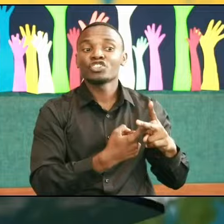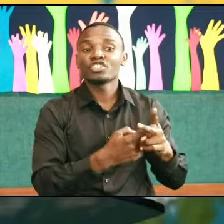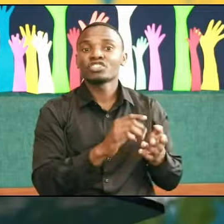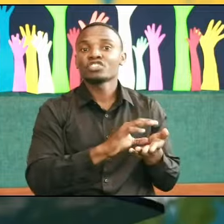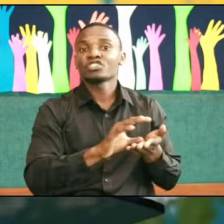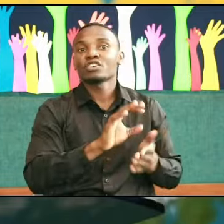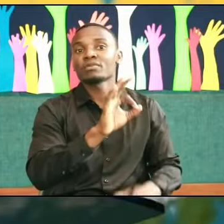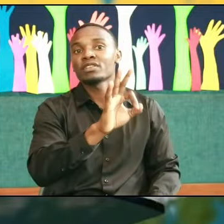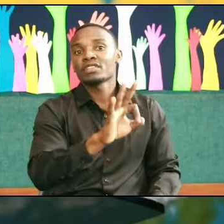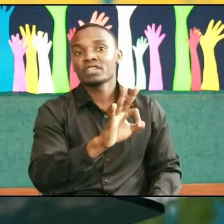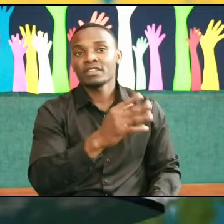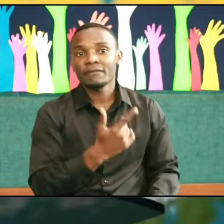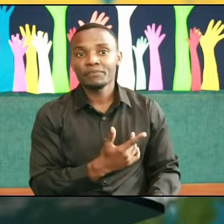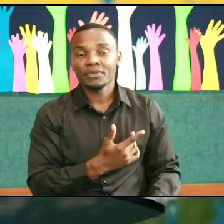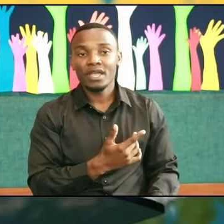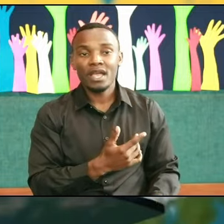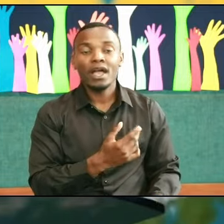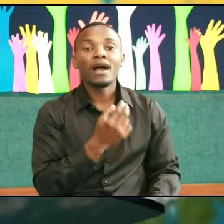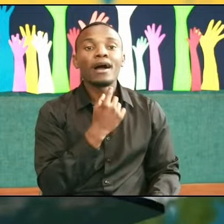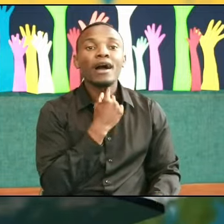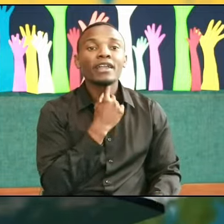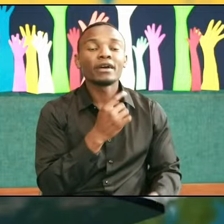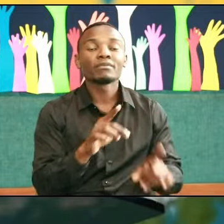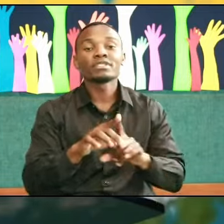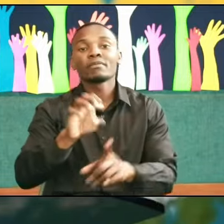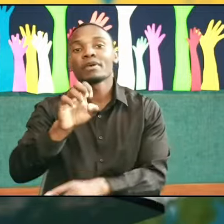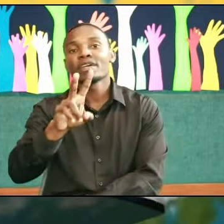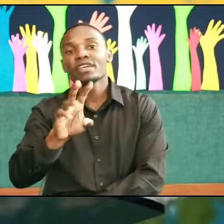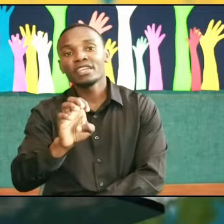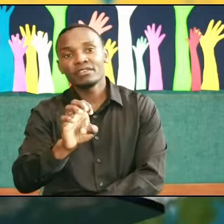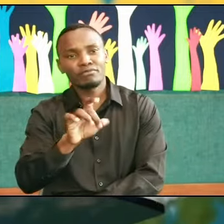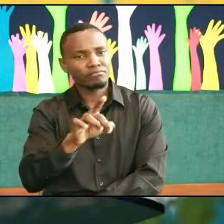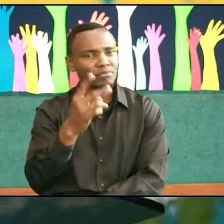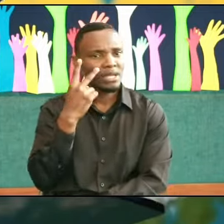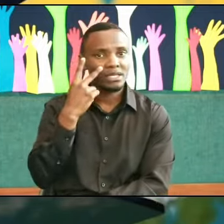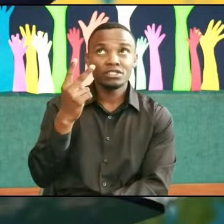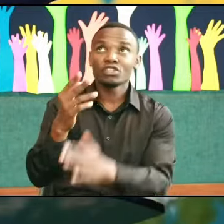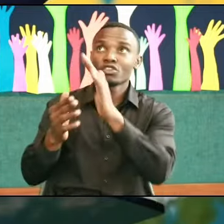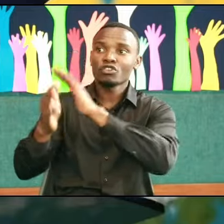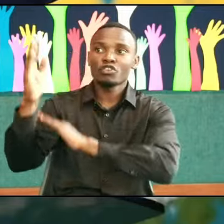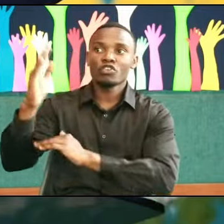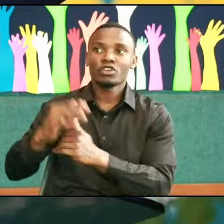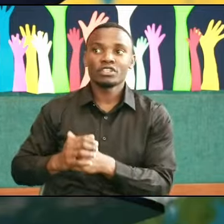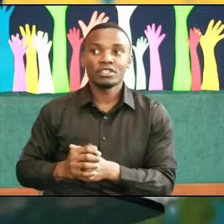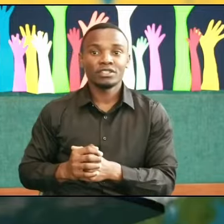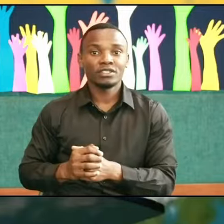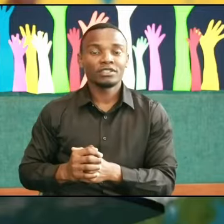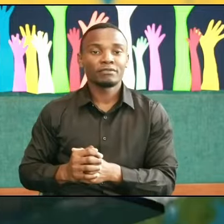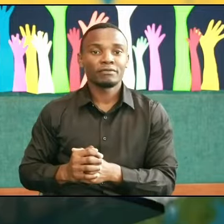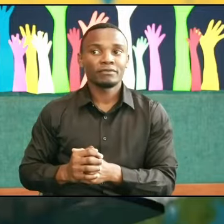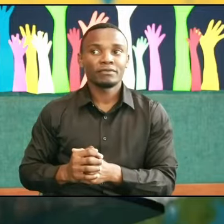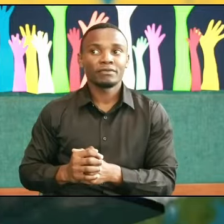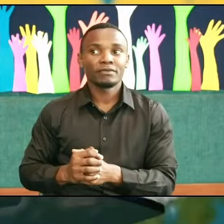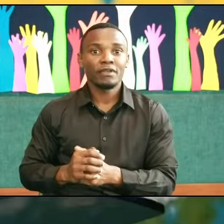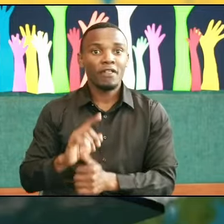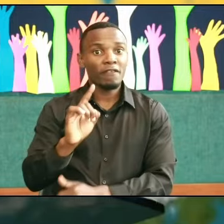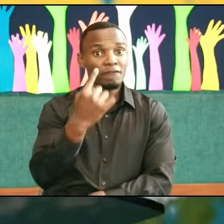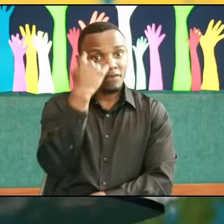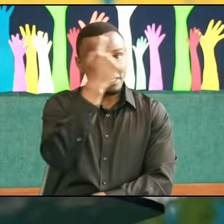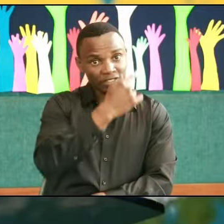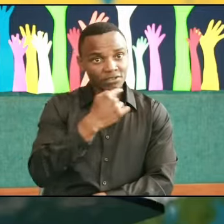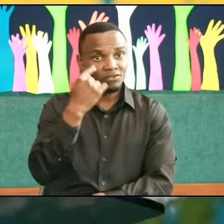3, Adam and Eve were told they saw God in the first time. The first television they ever saw was the face of